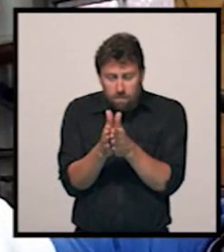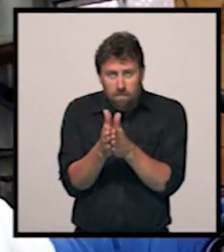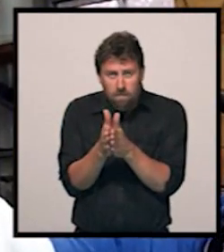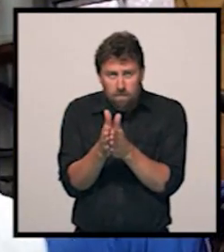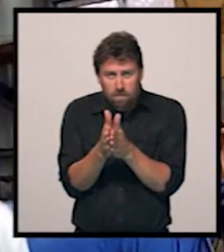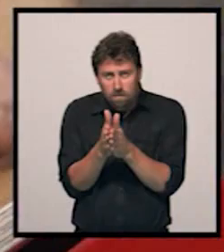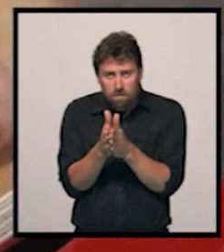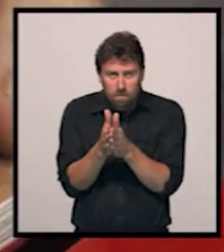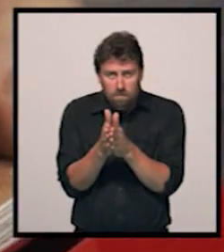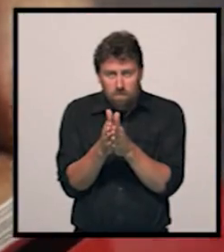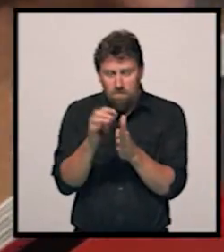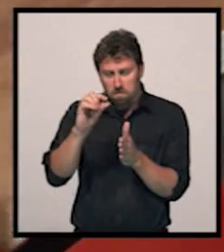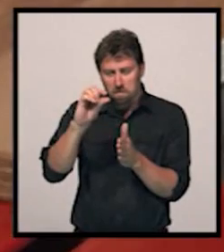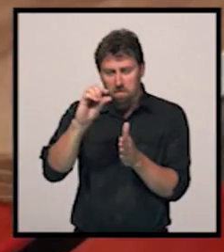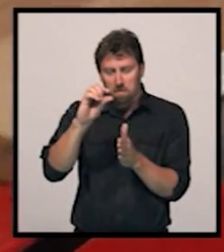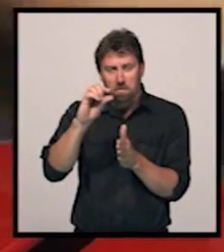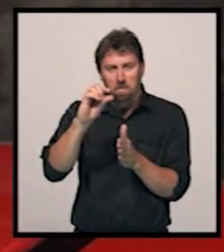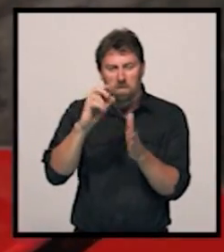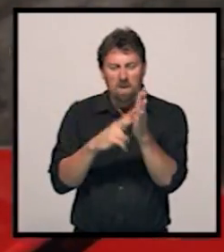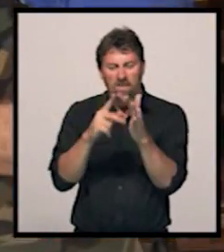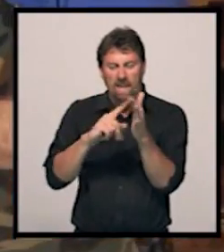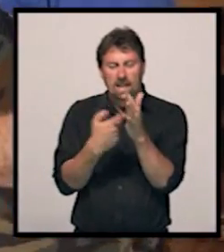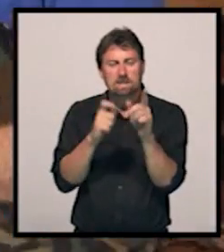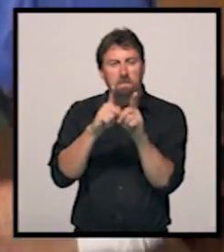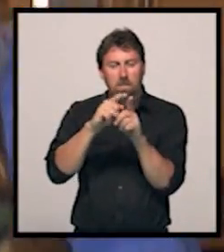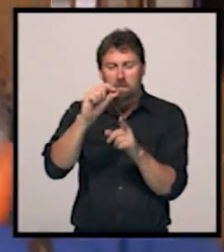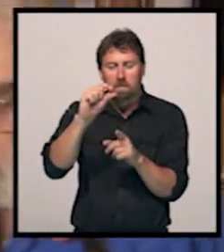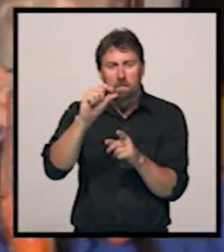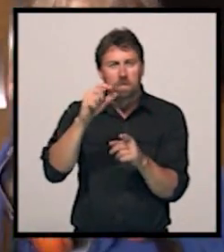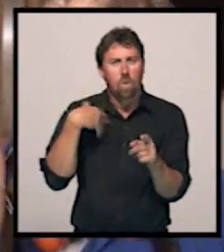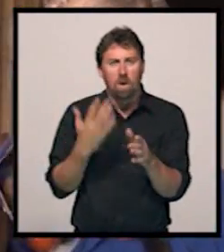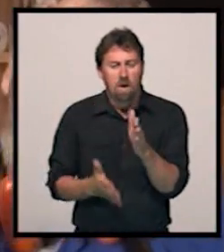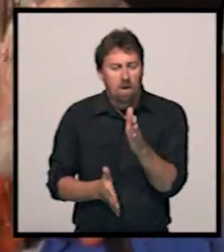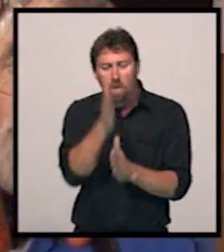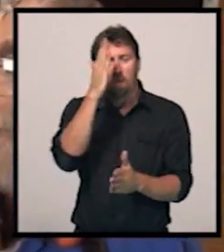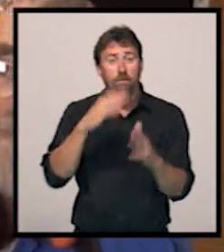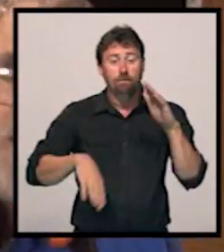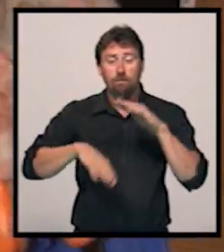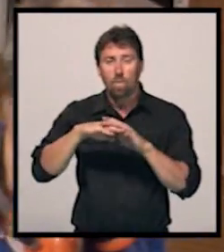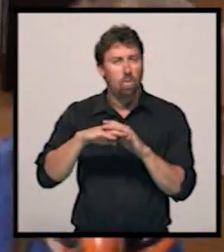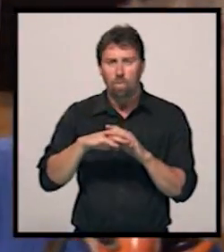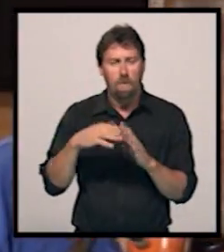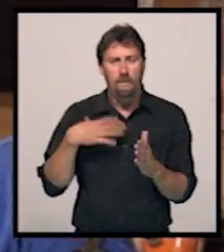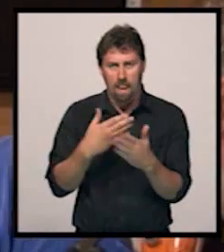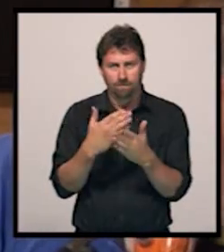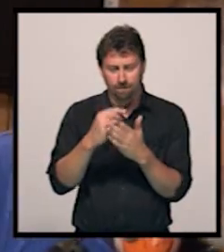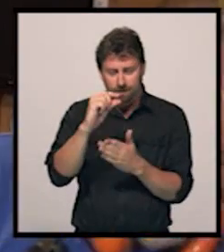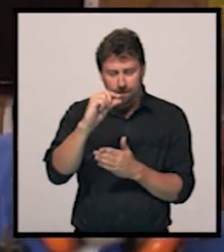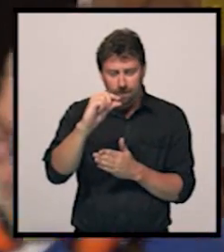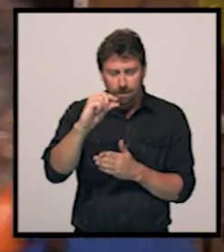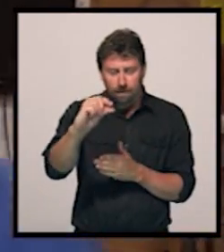the veneer's width from the top, because we don't actually want this to cut all the way through. We want a very small membrane to remain.